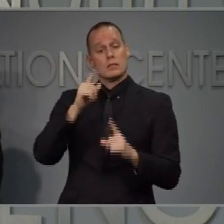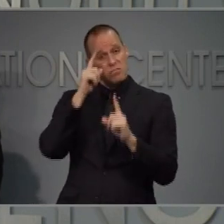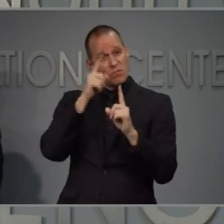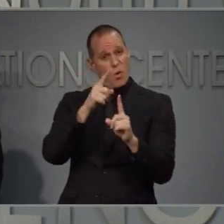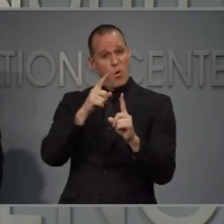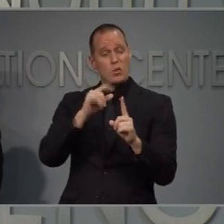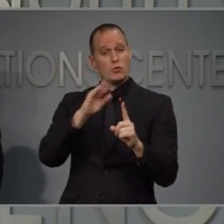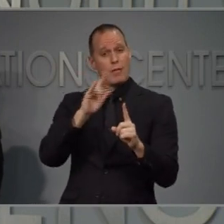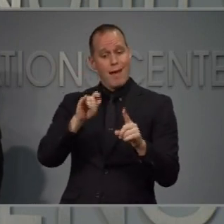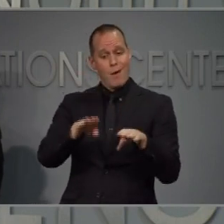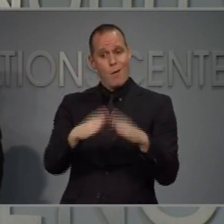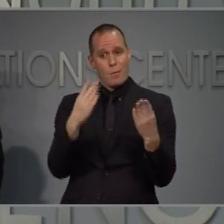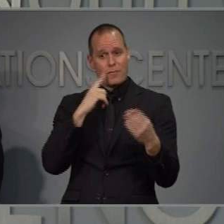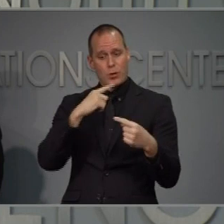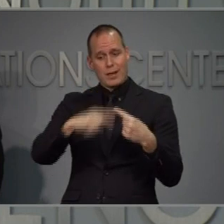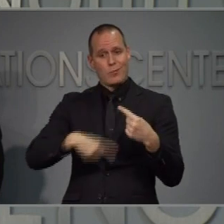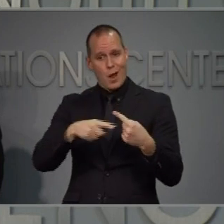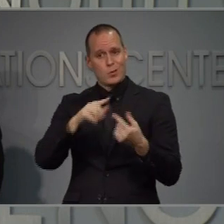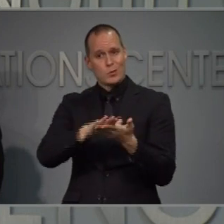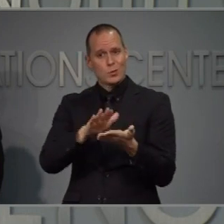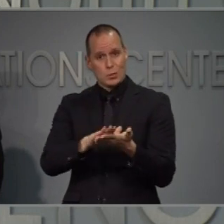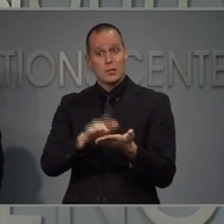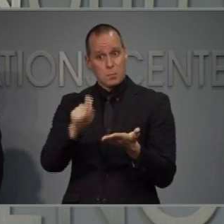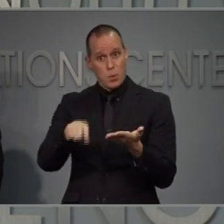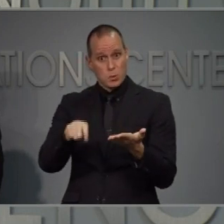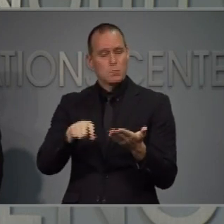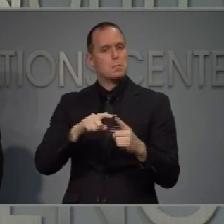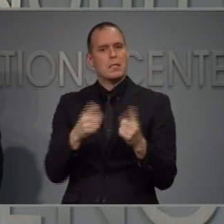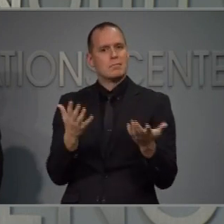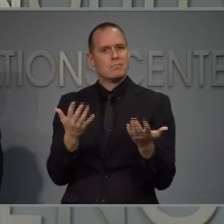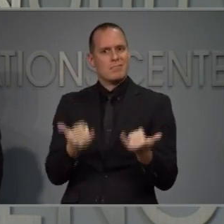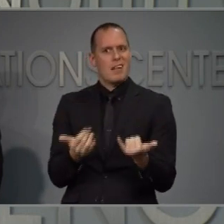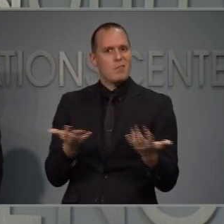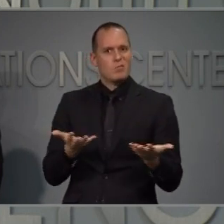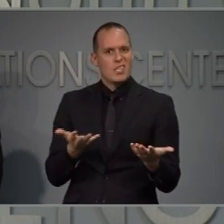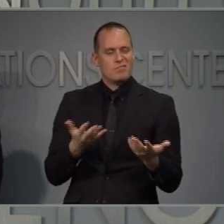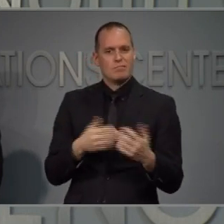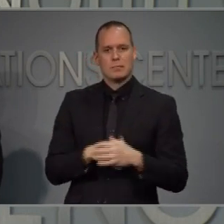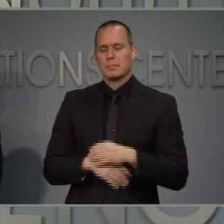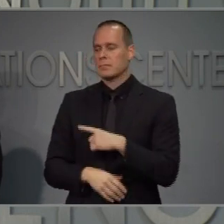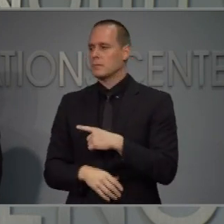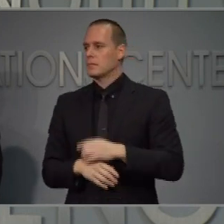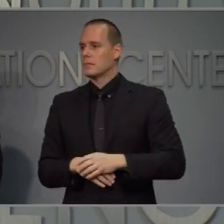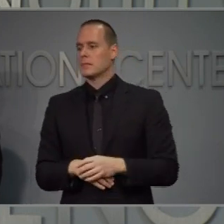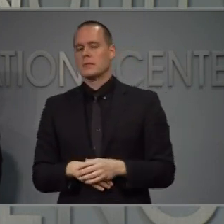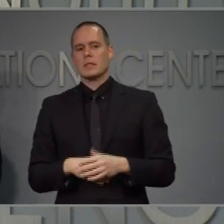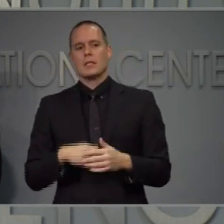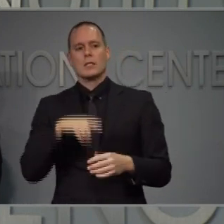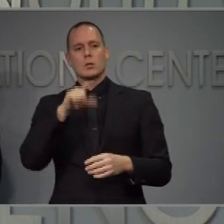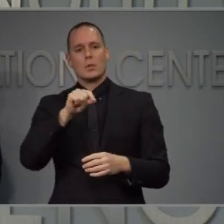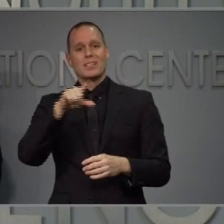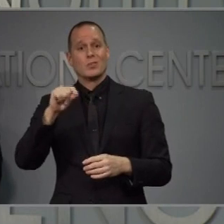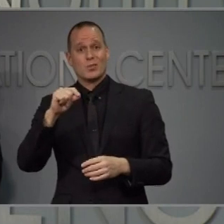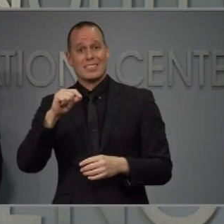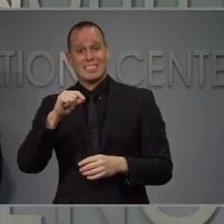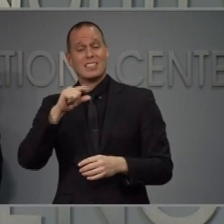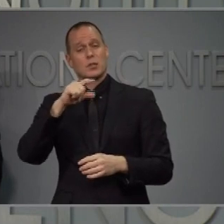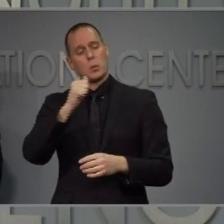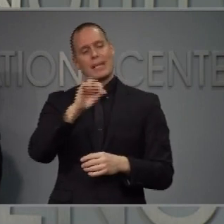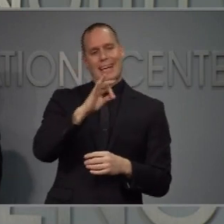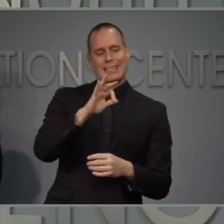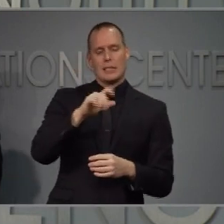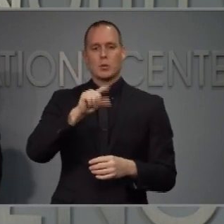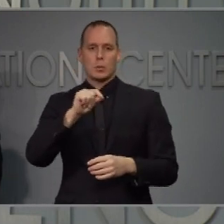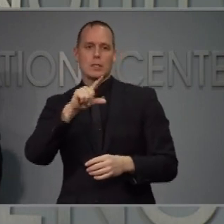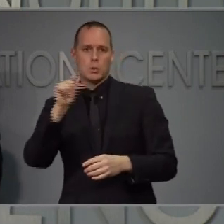So what we've announced today is that for the regular academic year 2019-2020, that we're